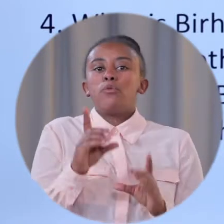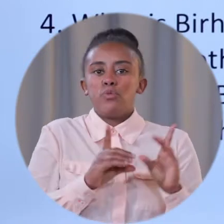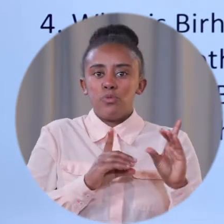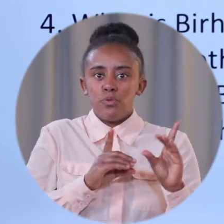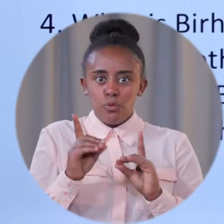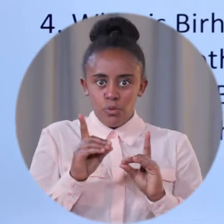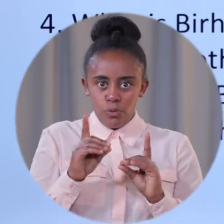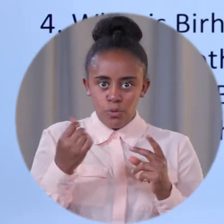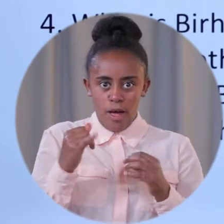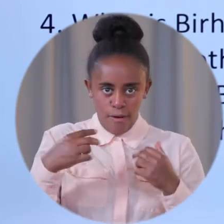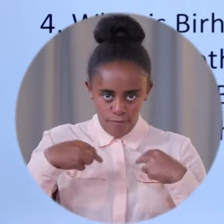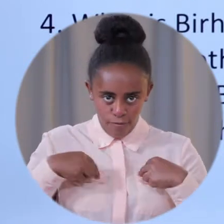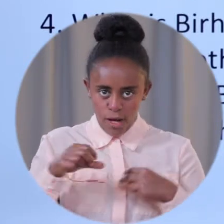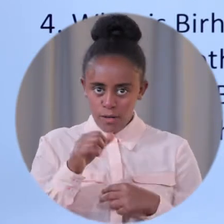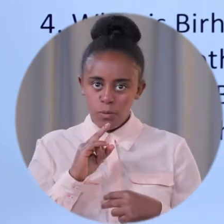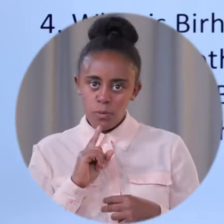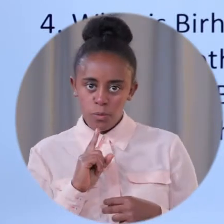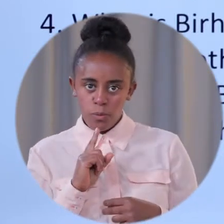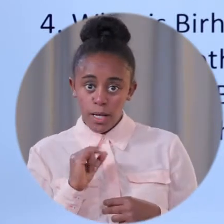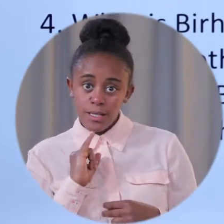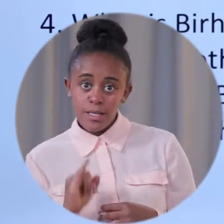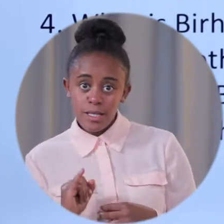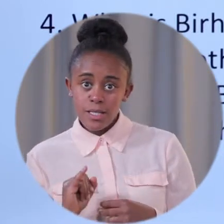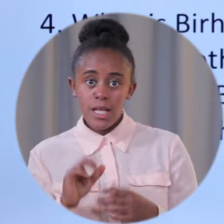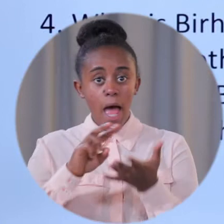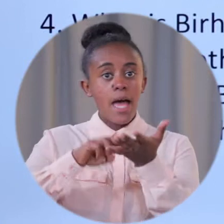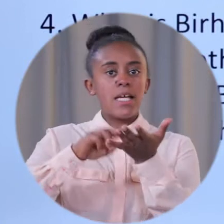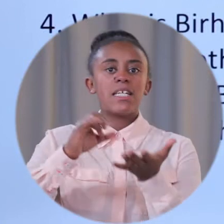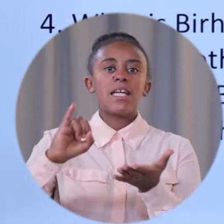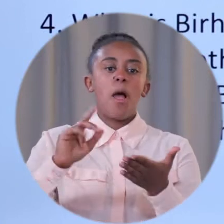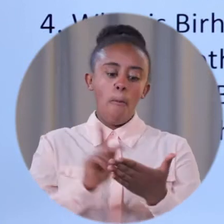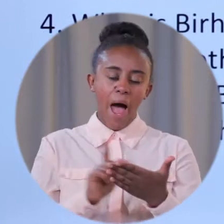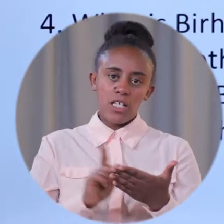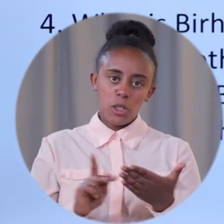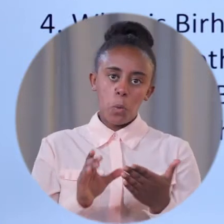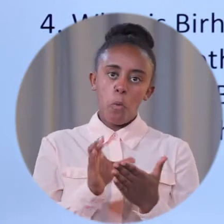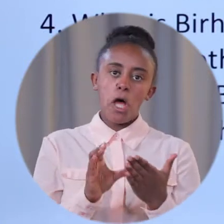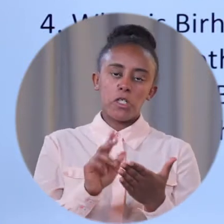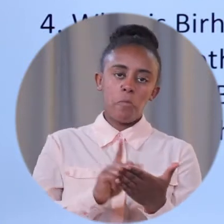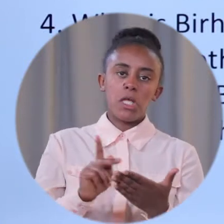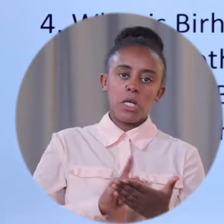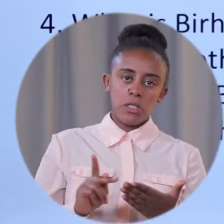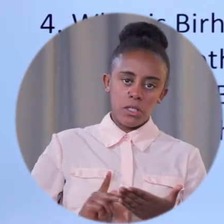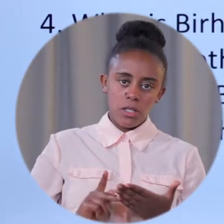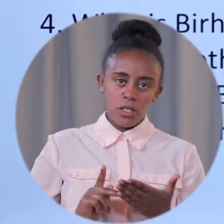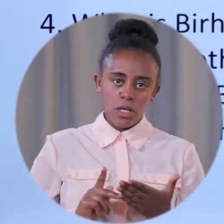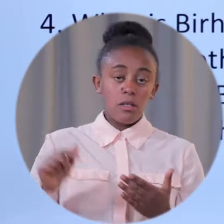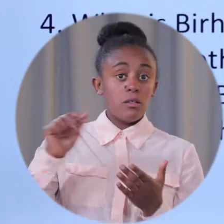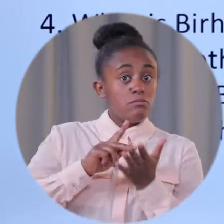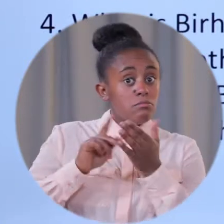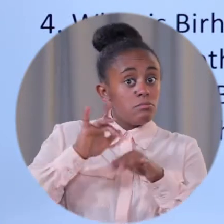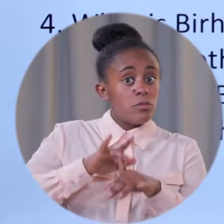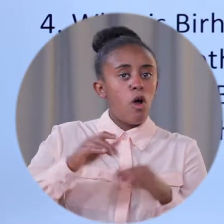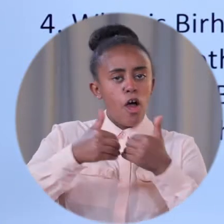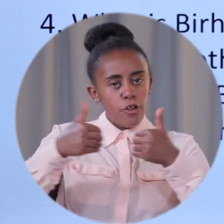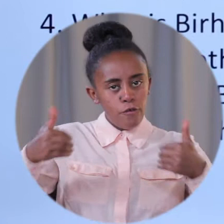the other one was about a reading passage. That's the reading passage. And in the reading passage, we have to identify what is